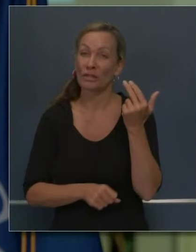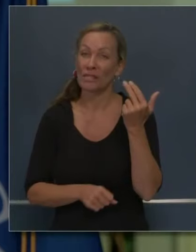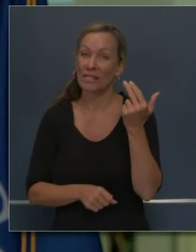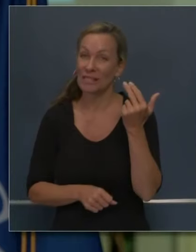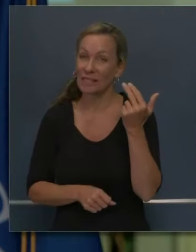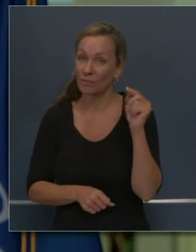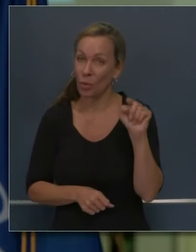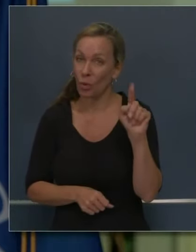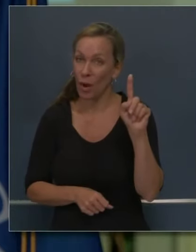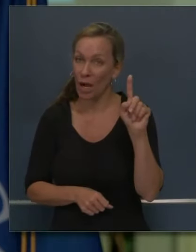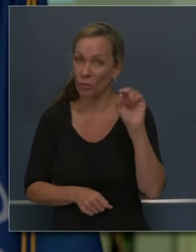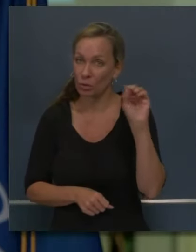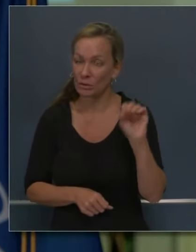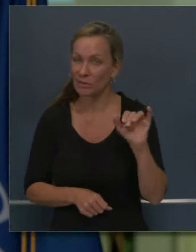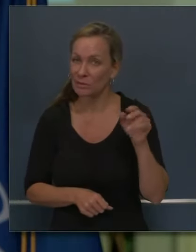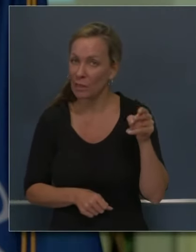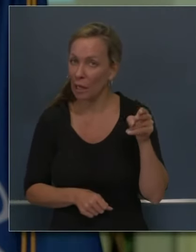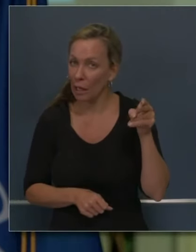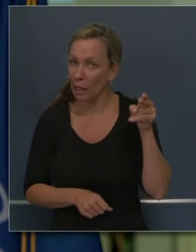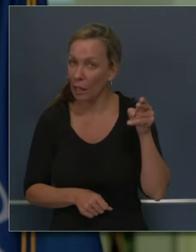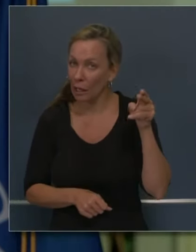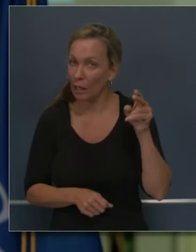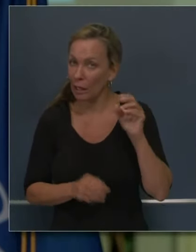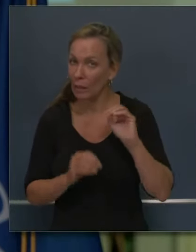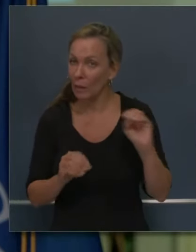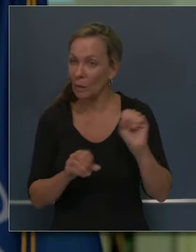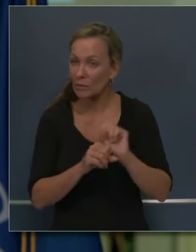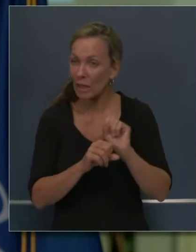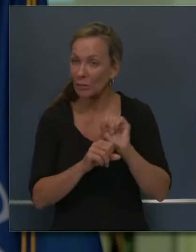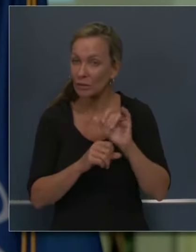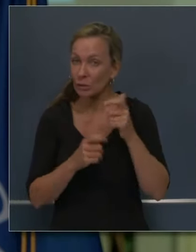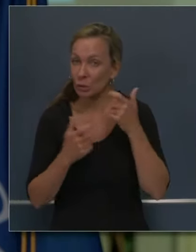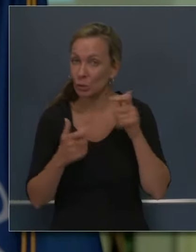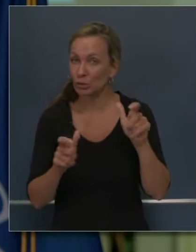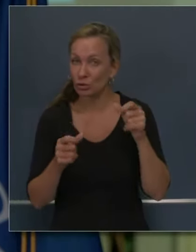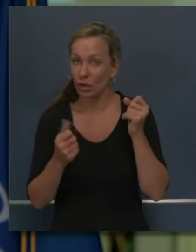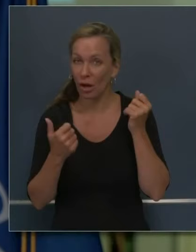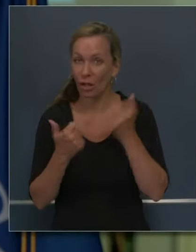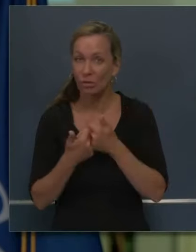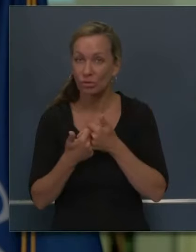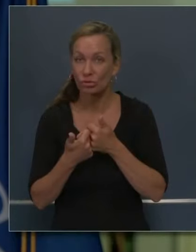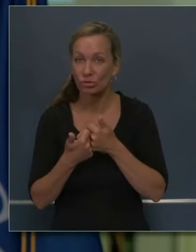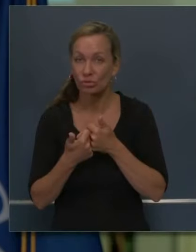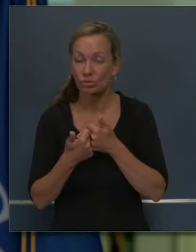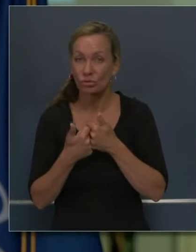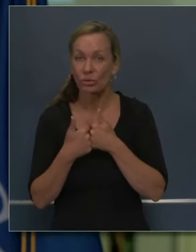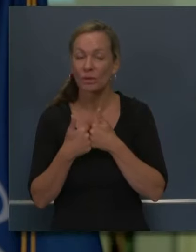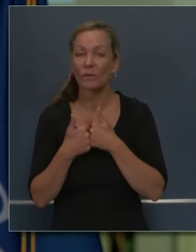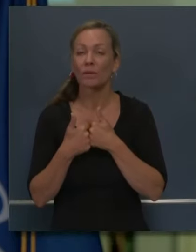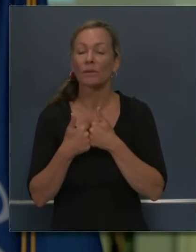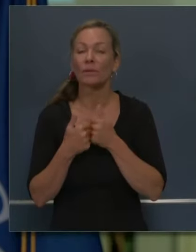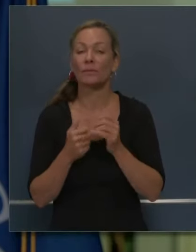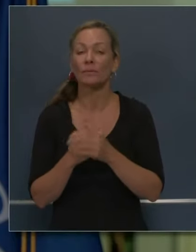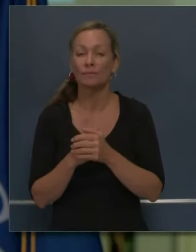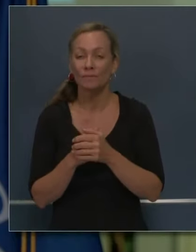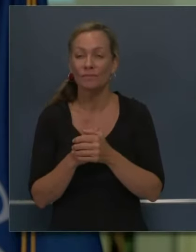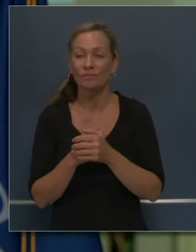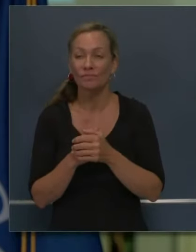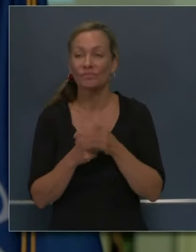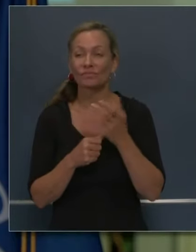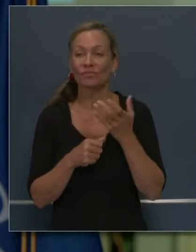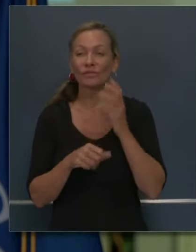us. And I just want to conclude on the point that this issue of jobs and economic growth is a